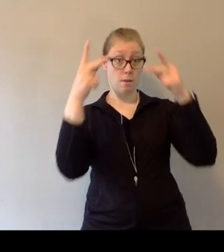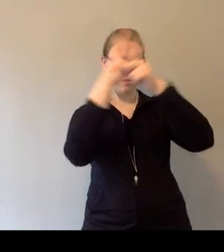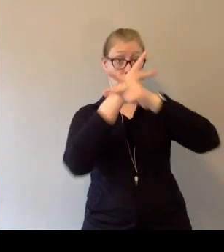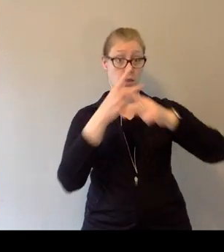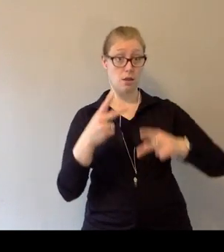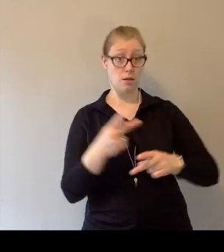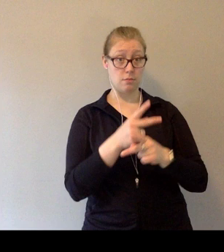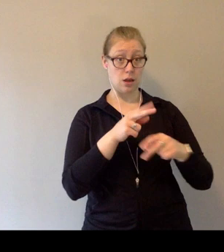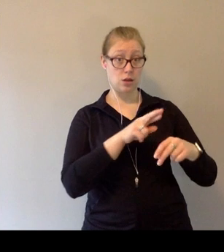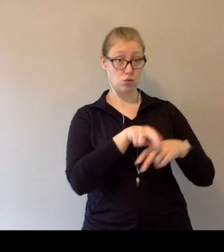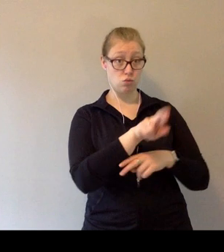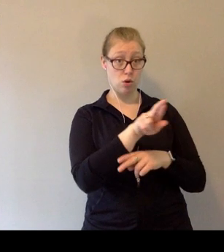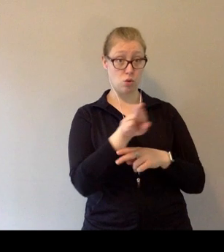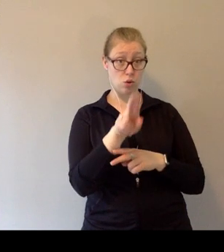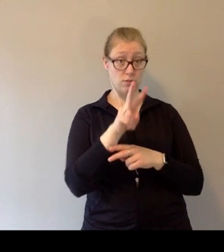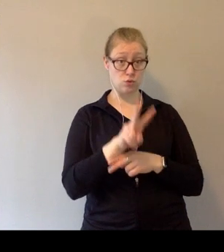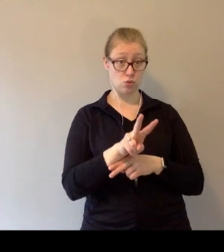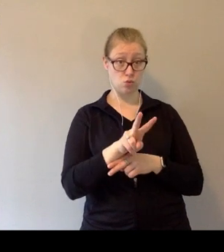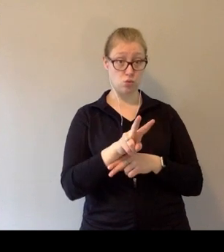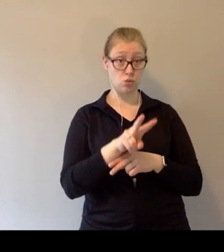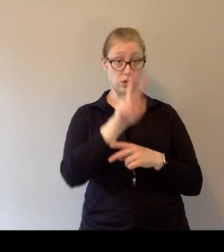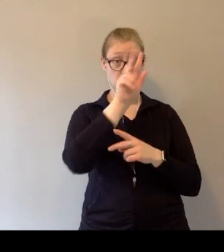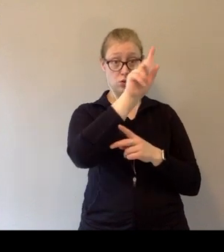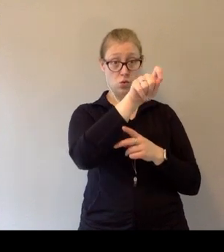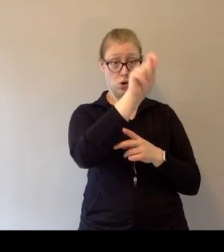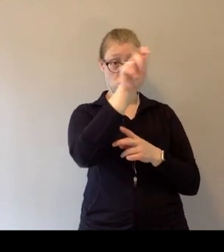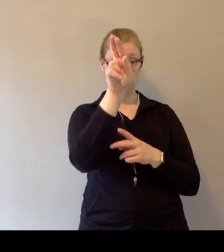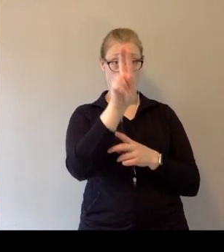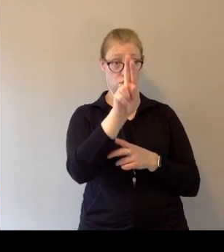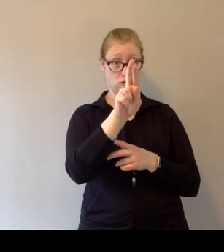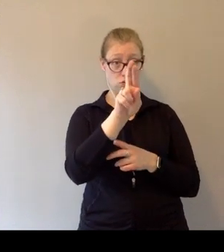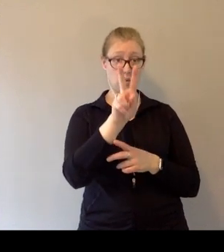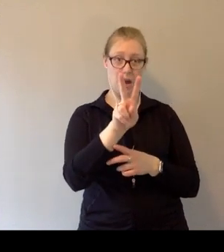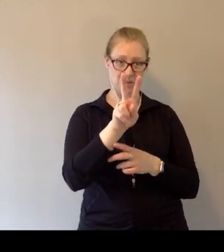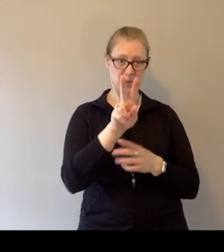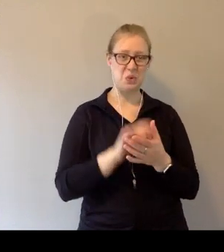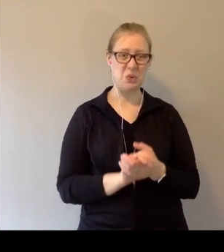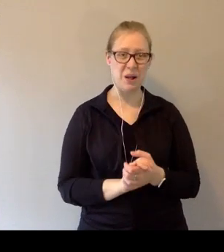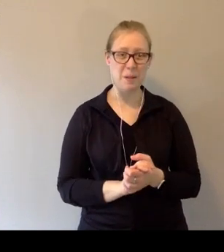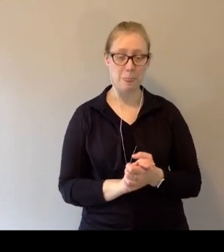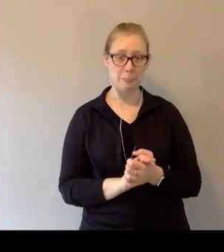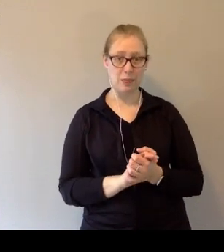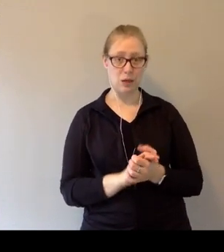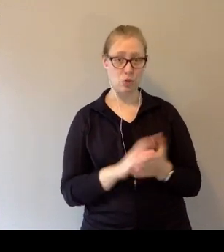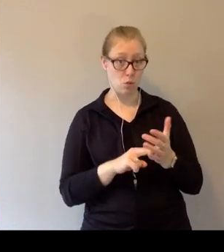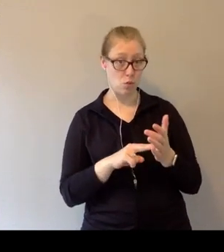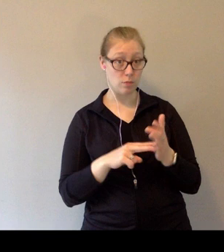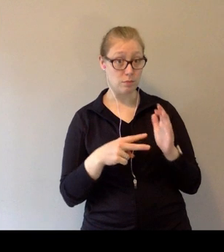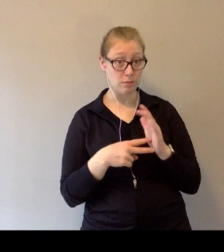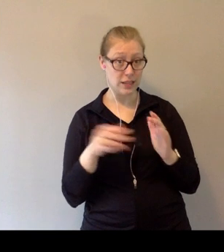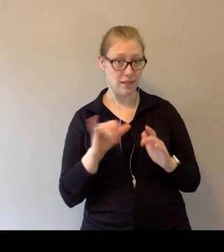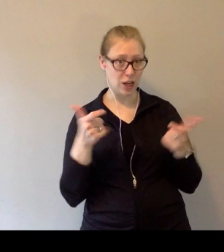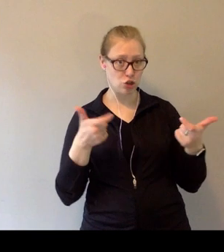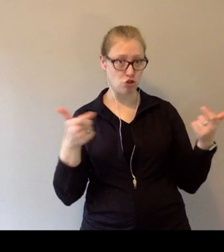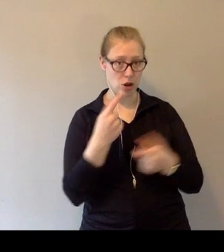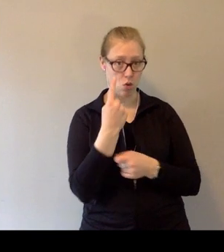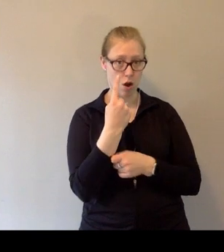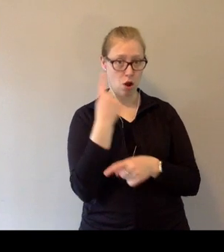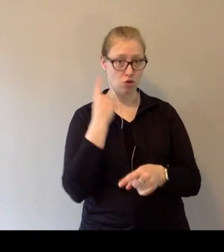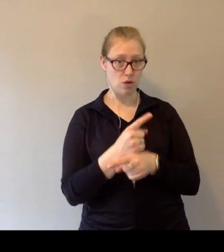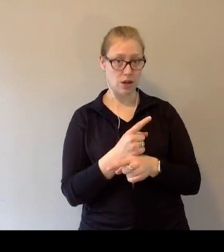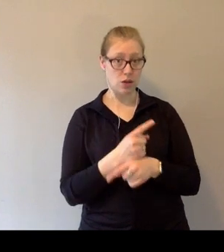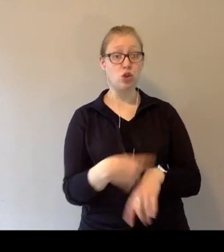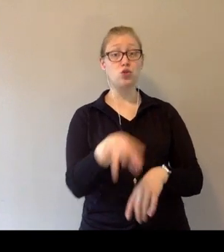giant 1. And so this is going to be 7 square root of 2. And then on the bottom, square root of 2 times square root of